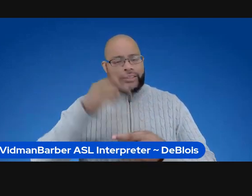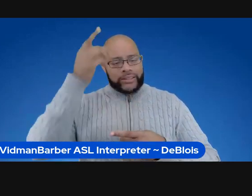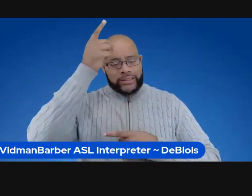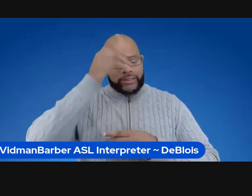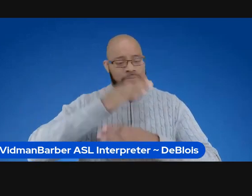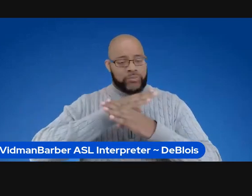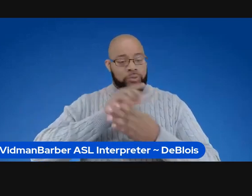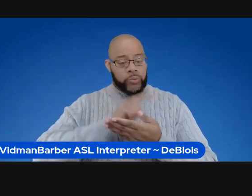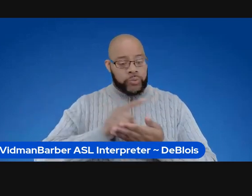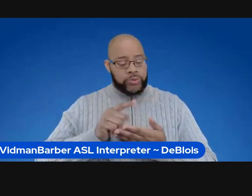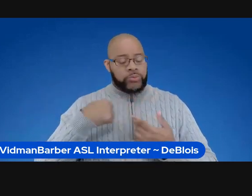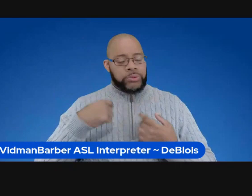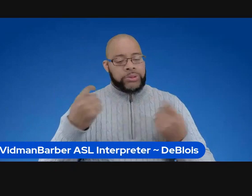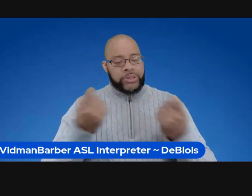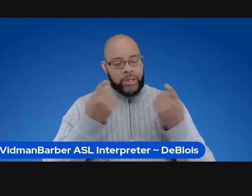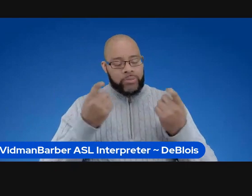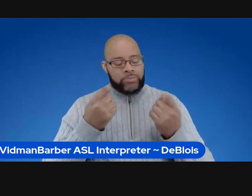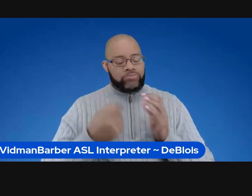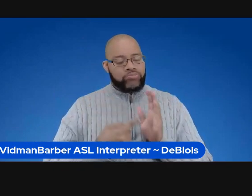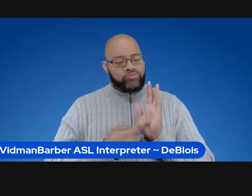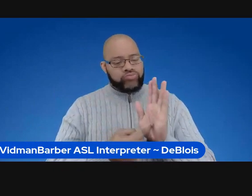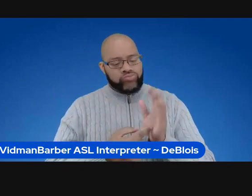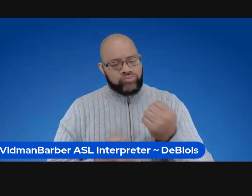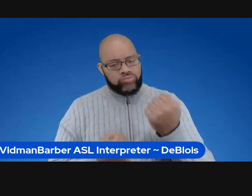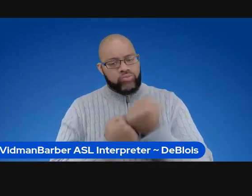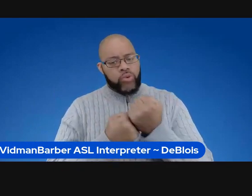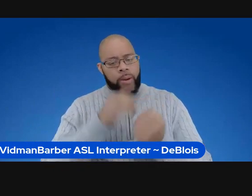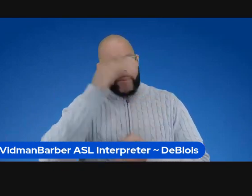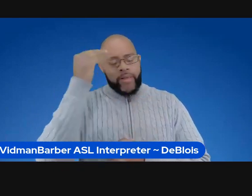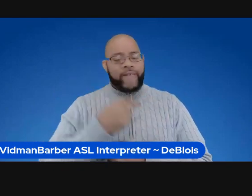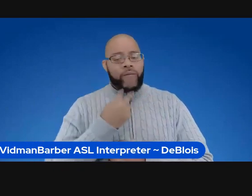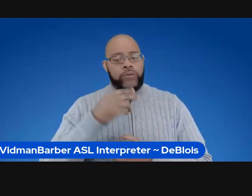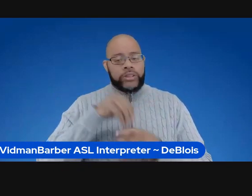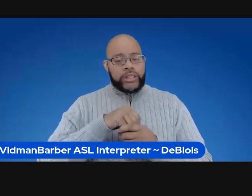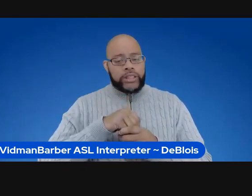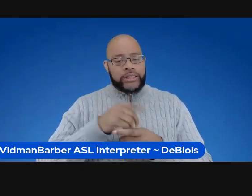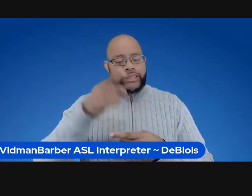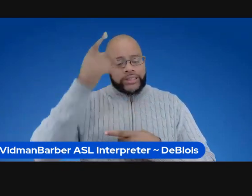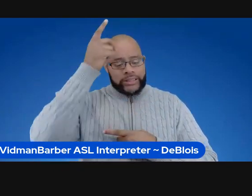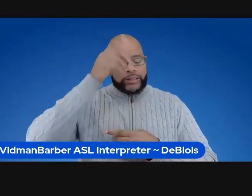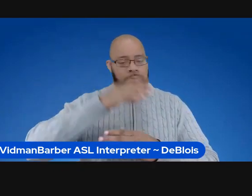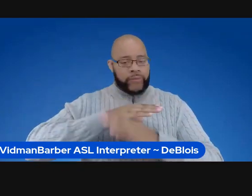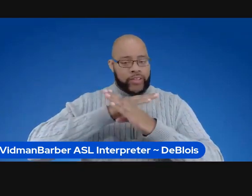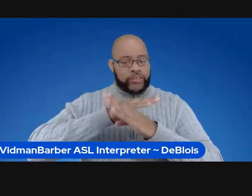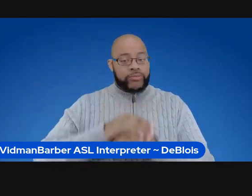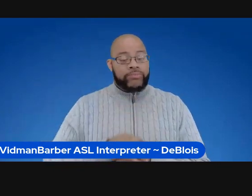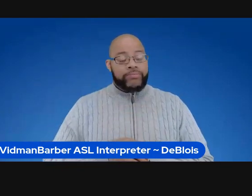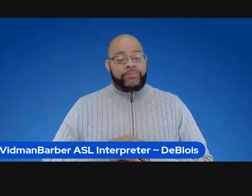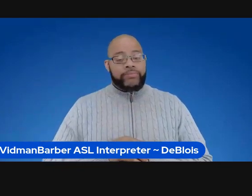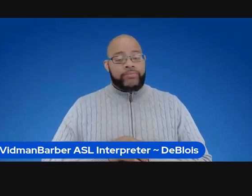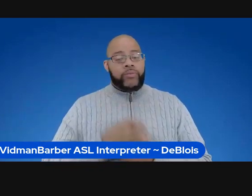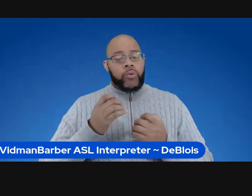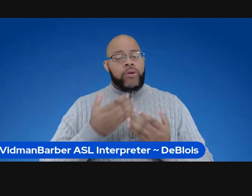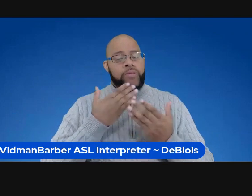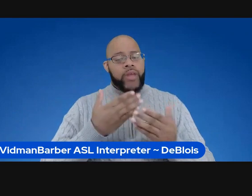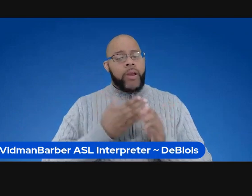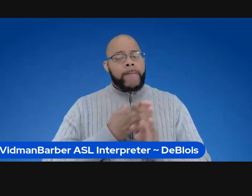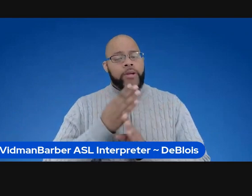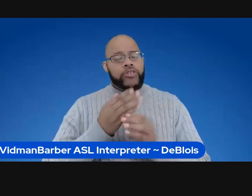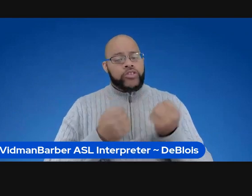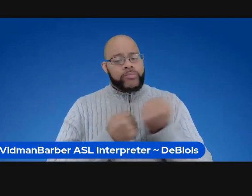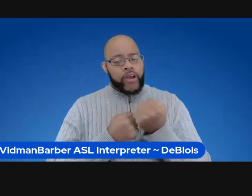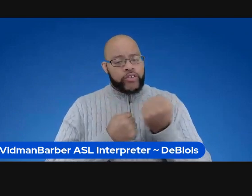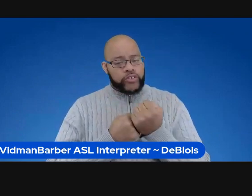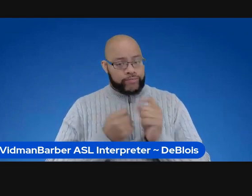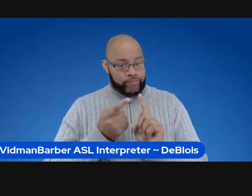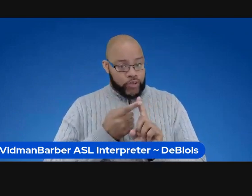we celebrate, amplify, and support Black voices in hymnology. So, before we begin, we would like to thank our major sponsors who have